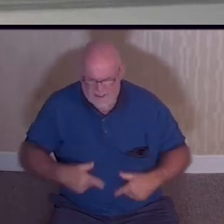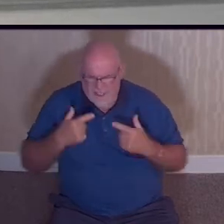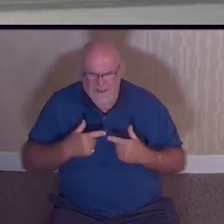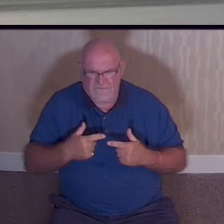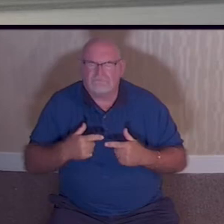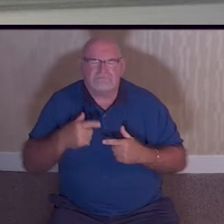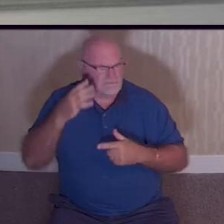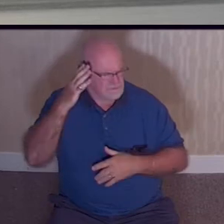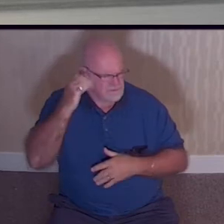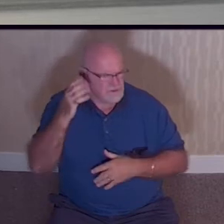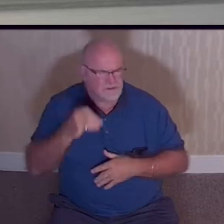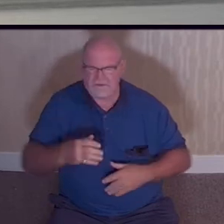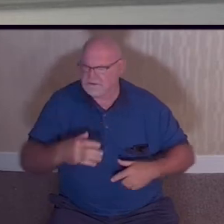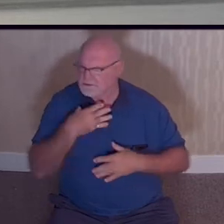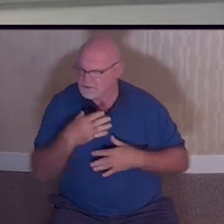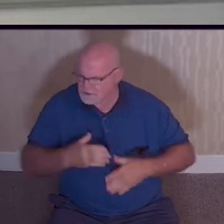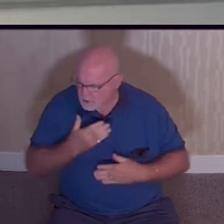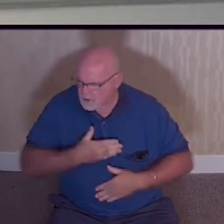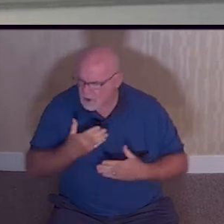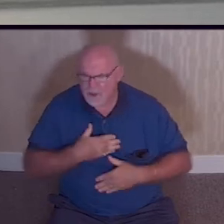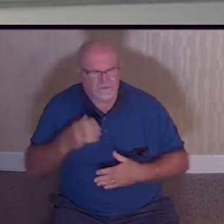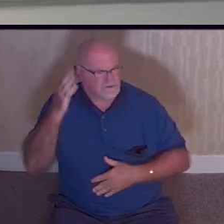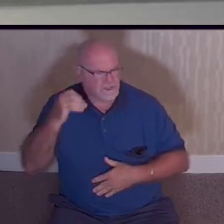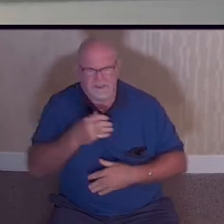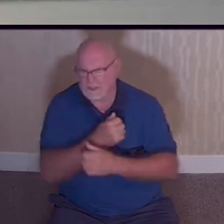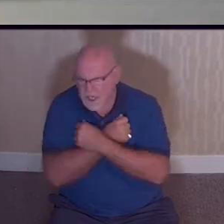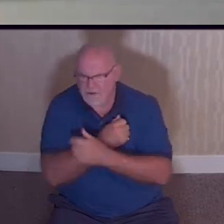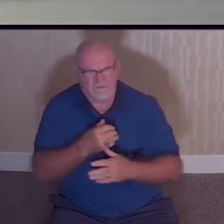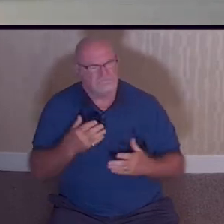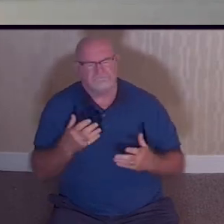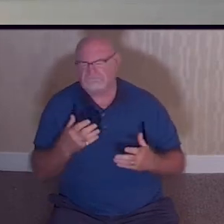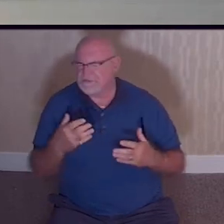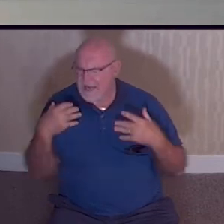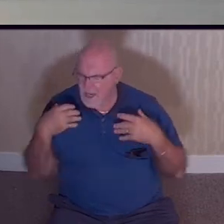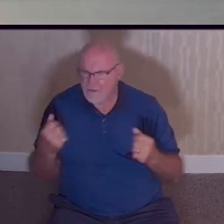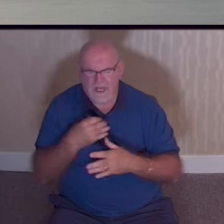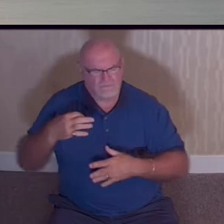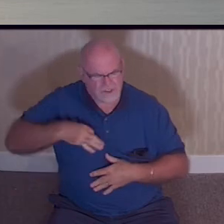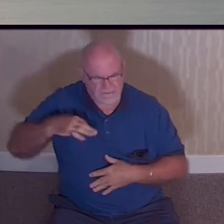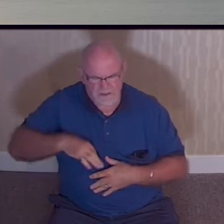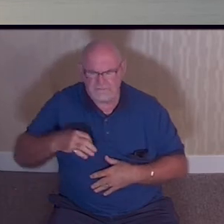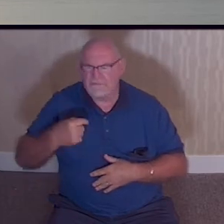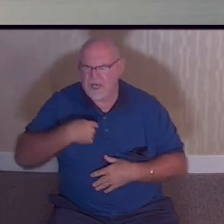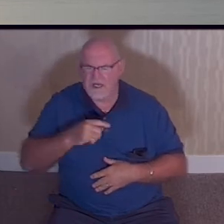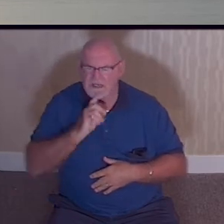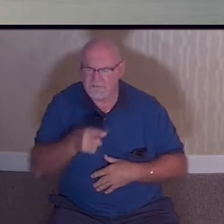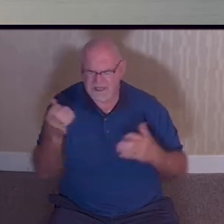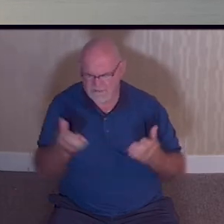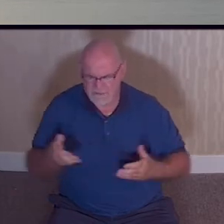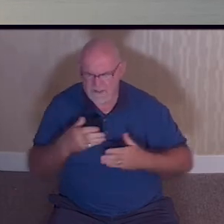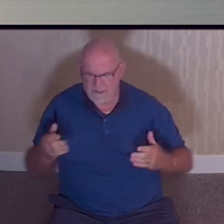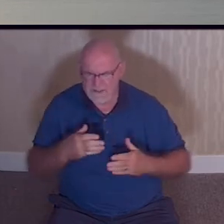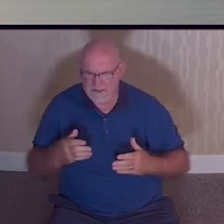joyfully. I'm here to experience love, health, and prosperity. I am here to